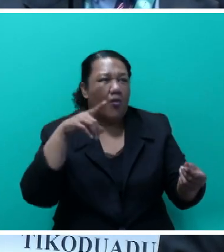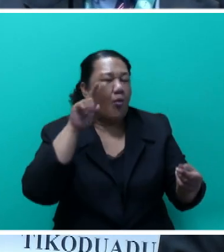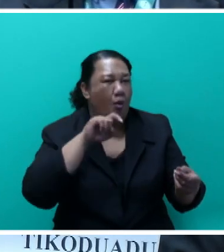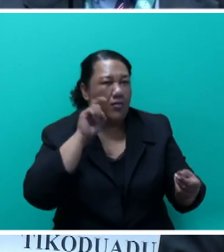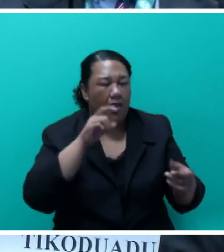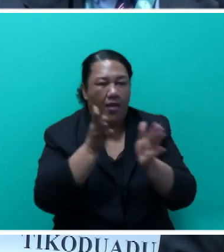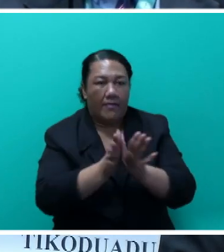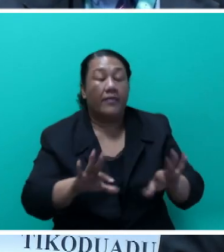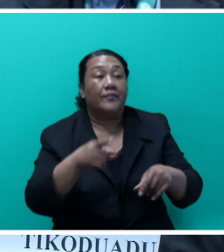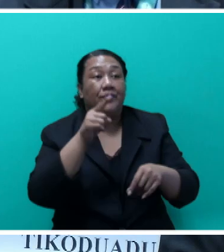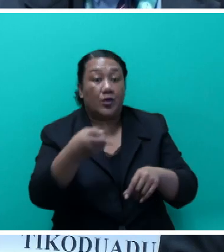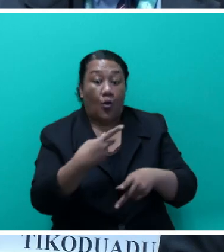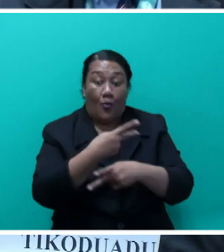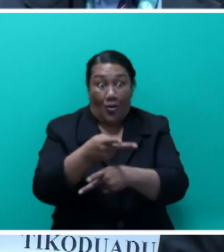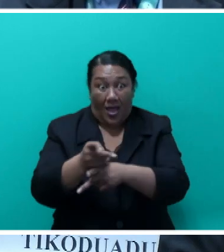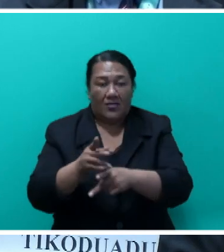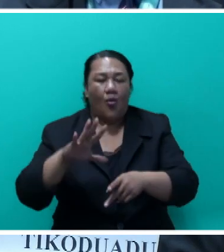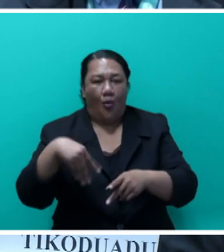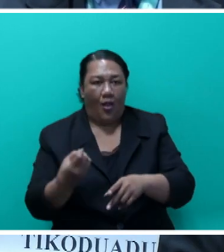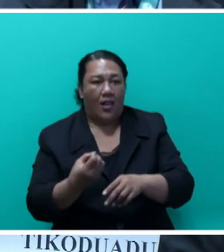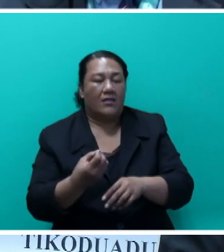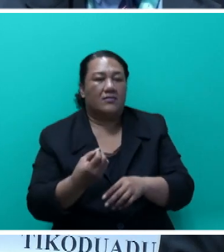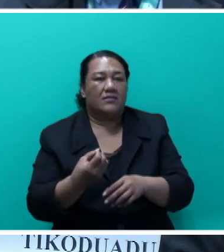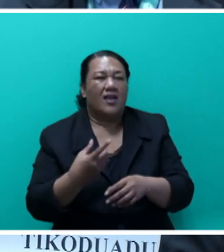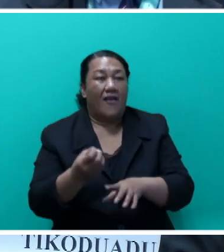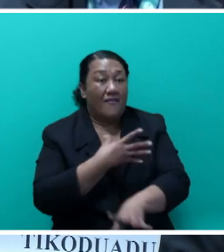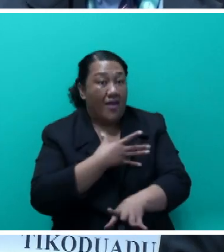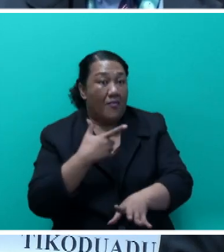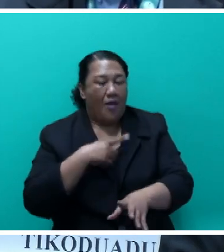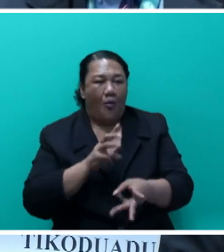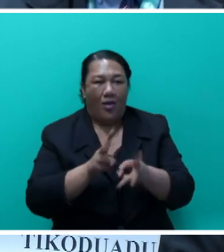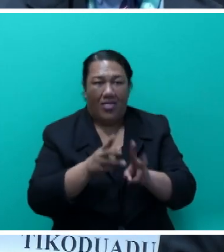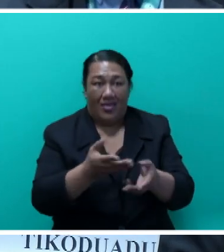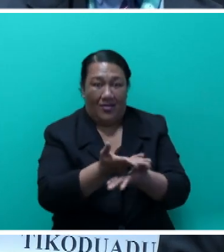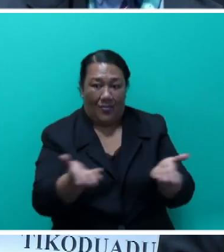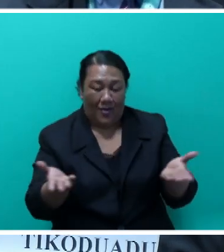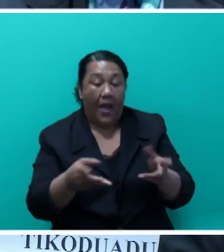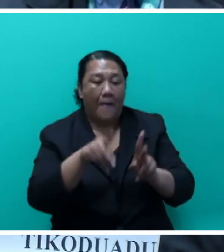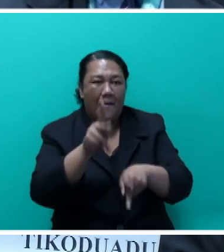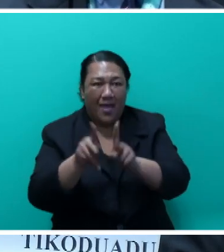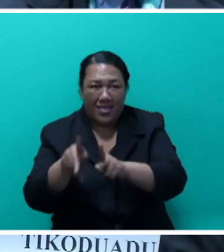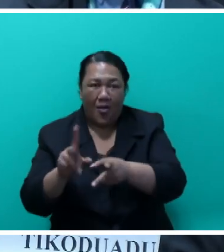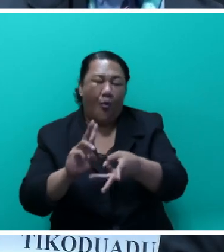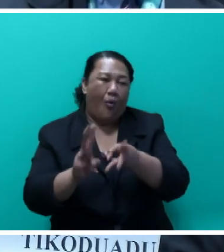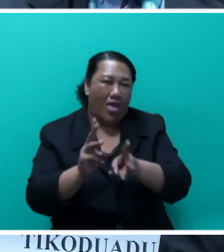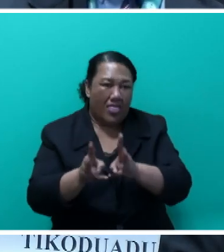production, whereas throughout the world, where patterns have changed,